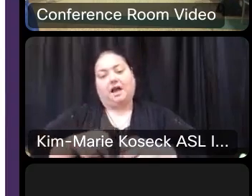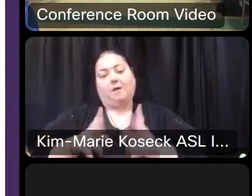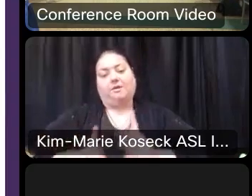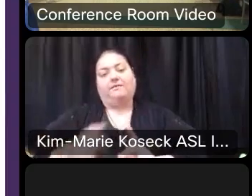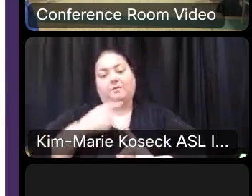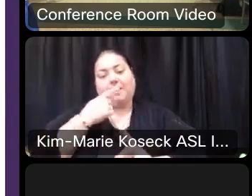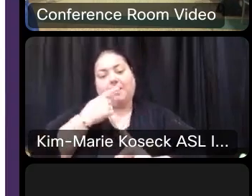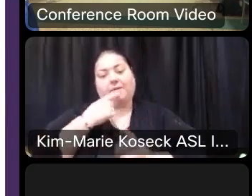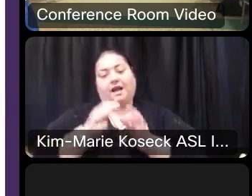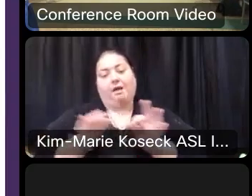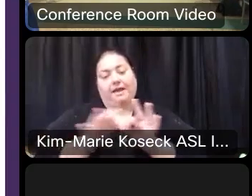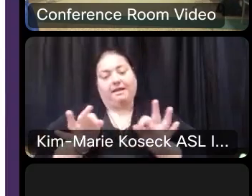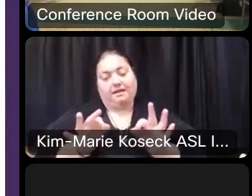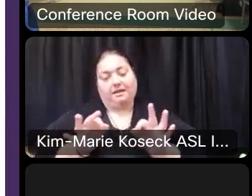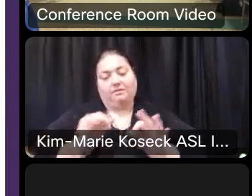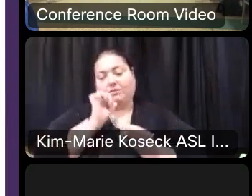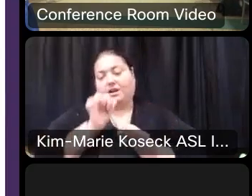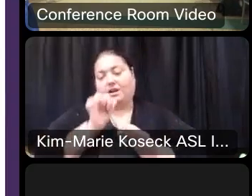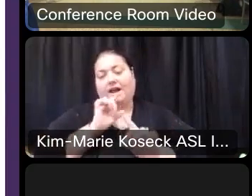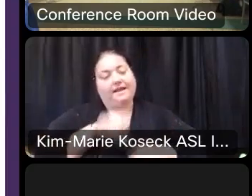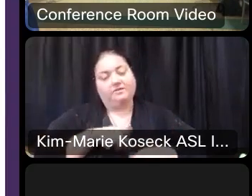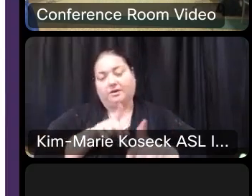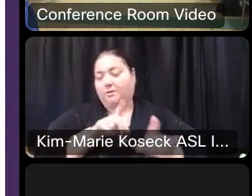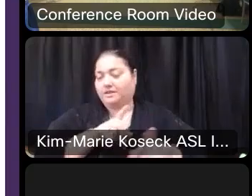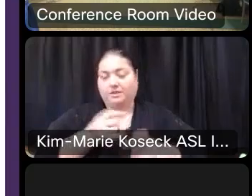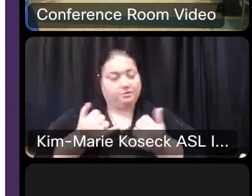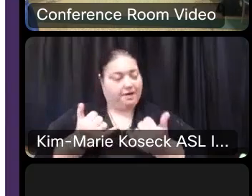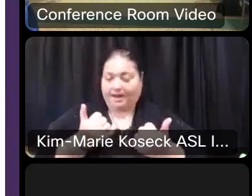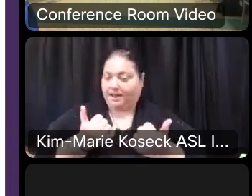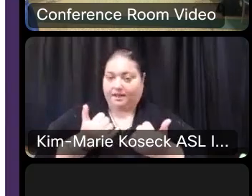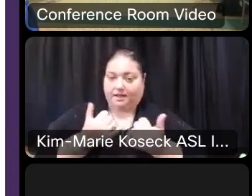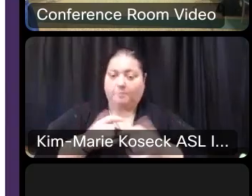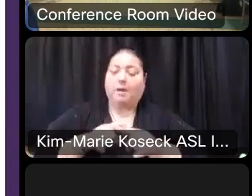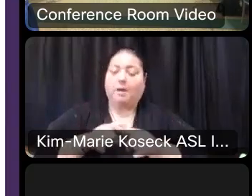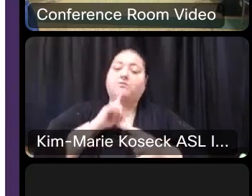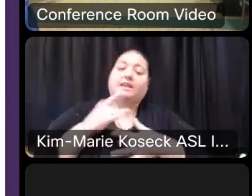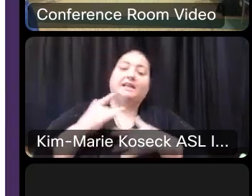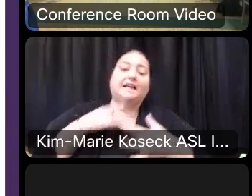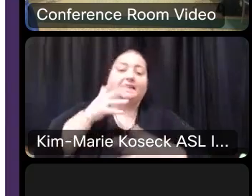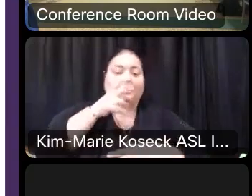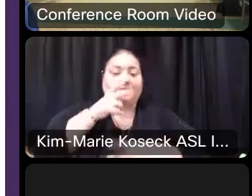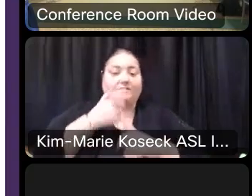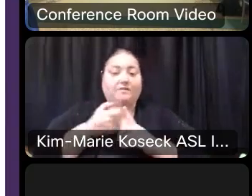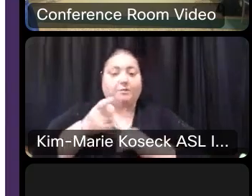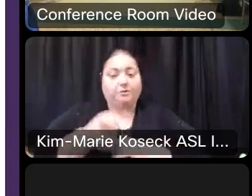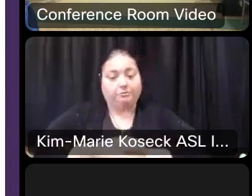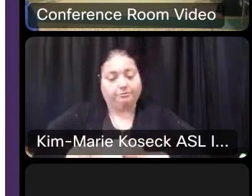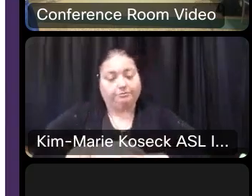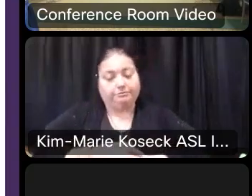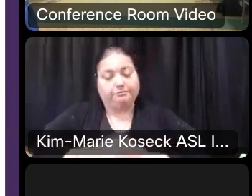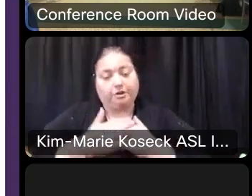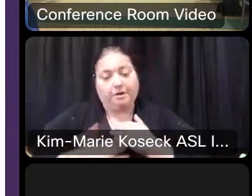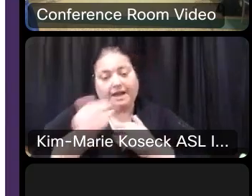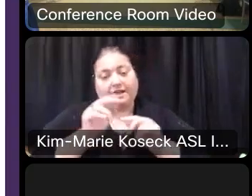public comment. We will not be answering any questions today, but we're excited to hear from you. Go ahead,